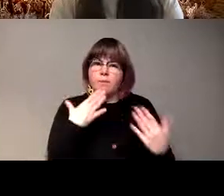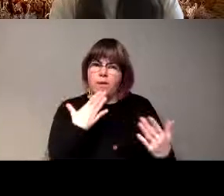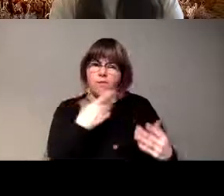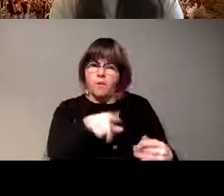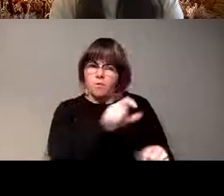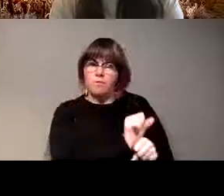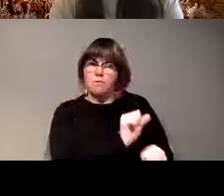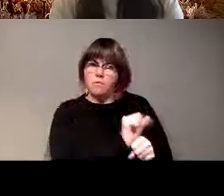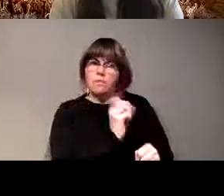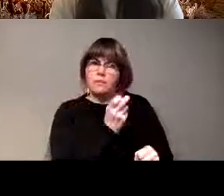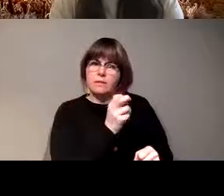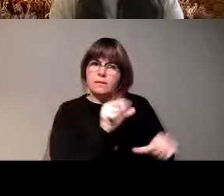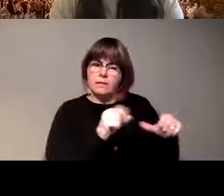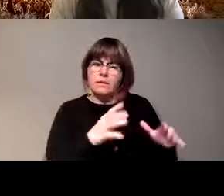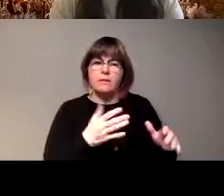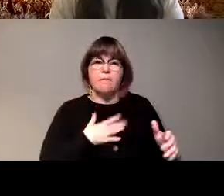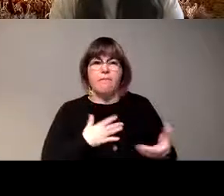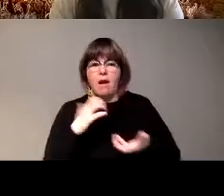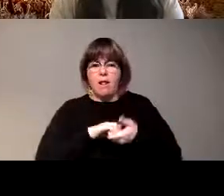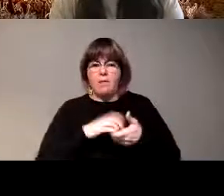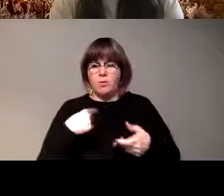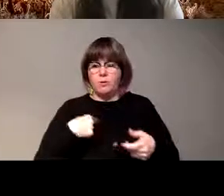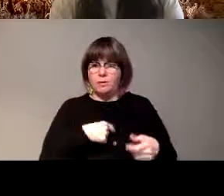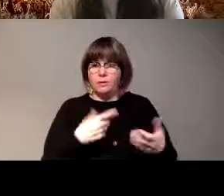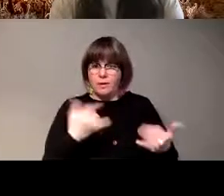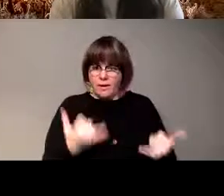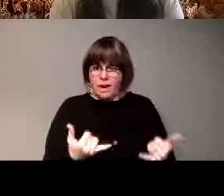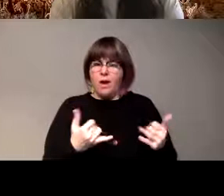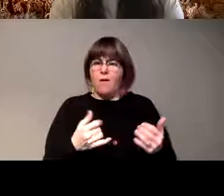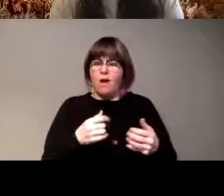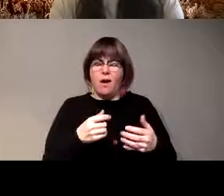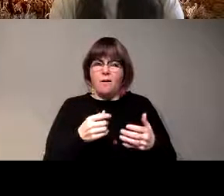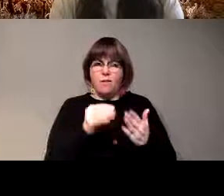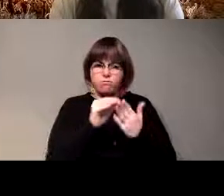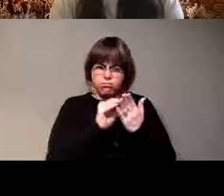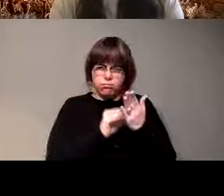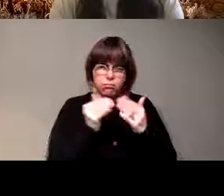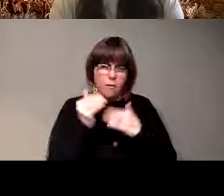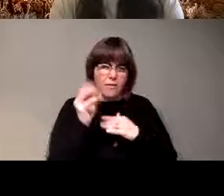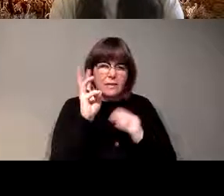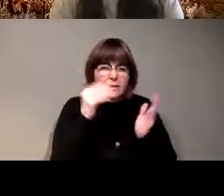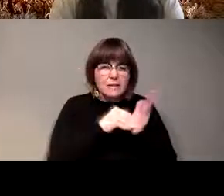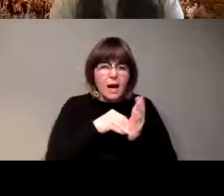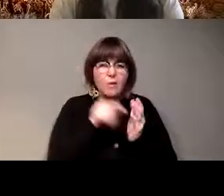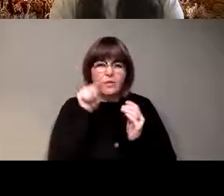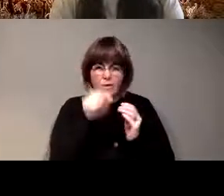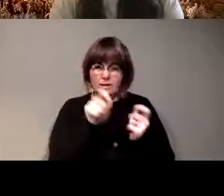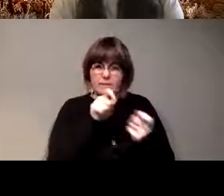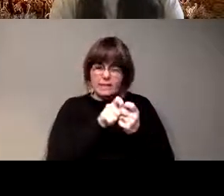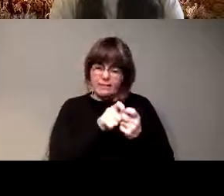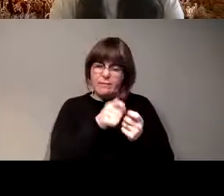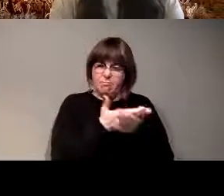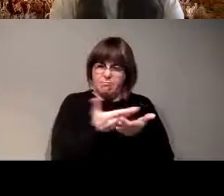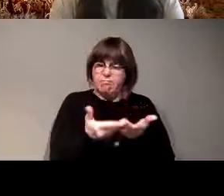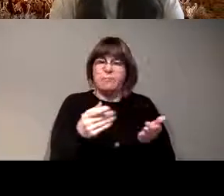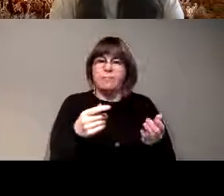this project, my collaborators and I now have a catalog of over 6,000 of these objects that are helping us